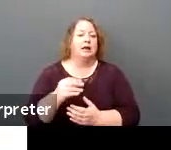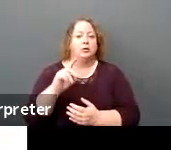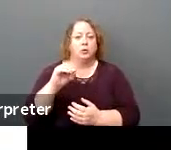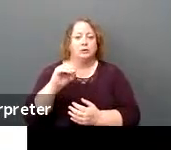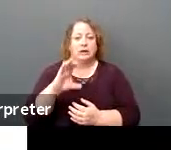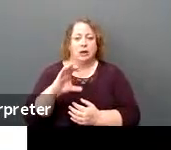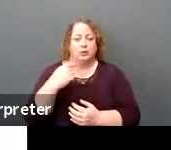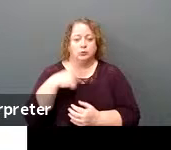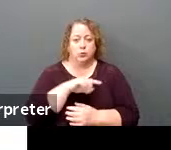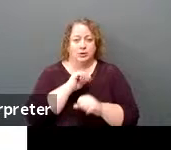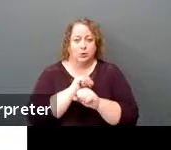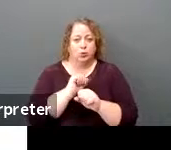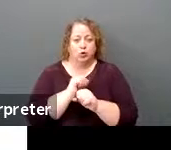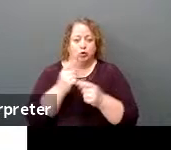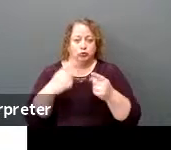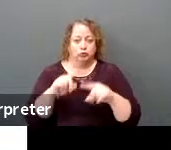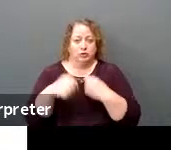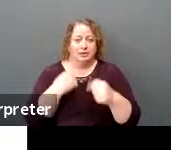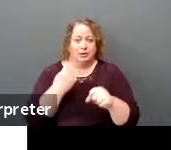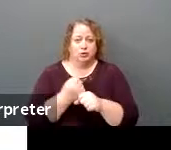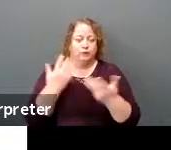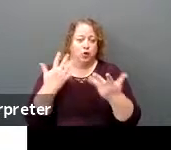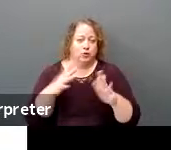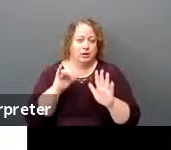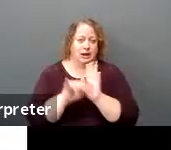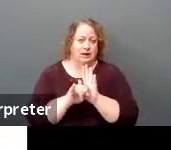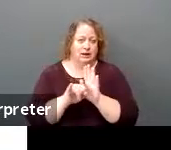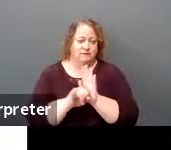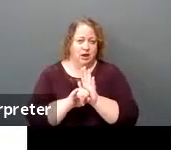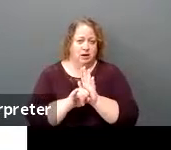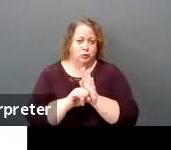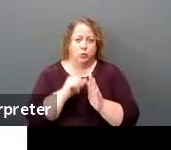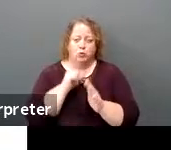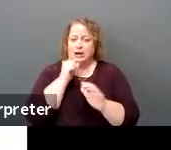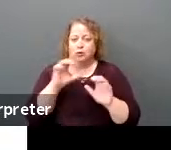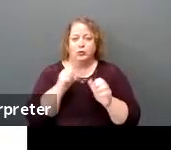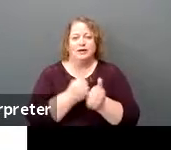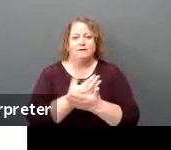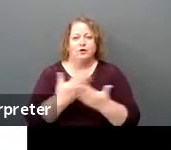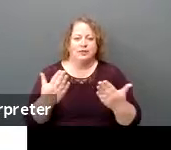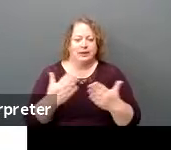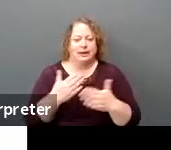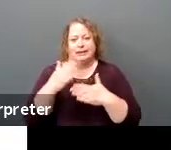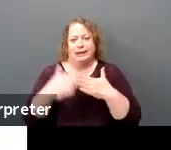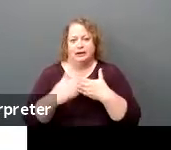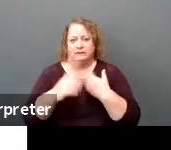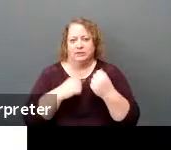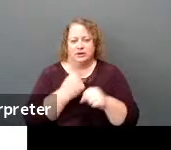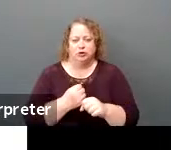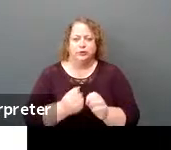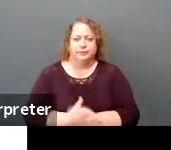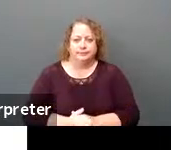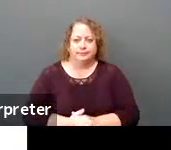those documents that we can work on throughout the year have already been identified so that we're not doing everything once the year ends.